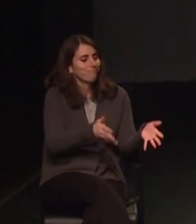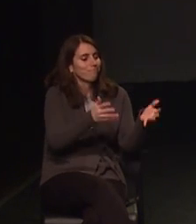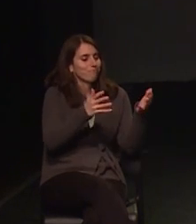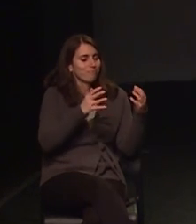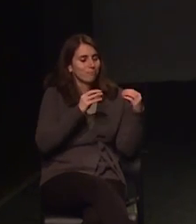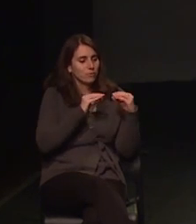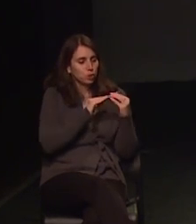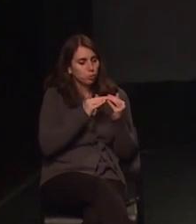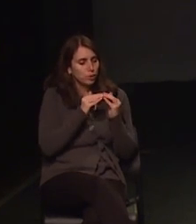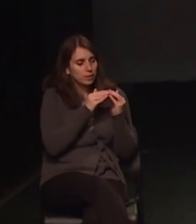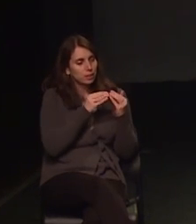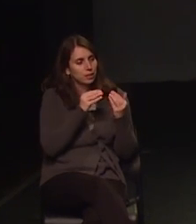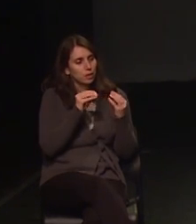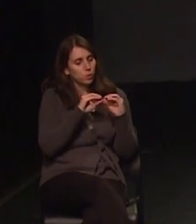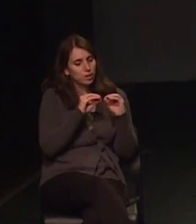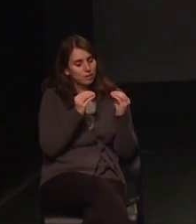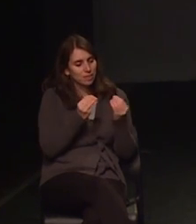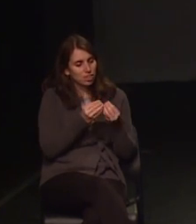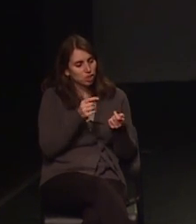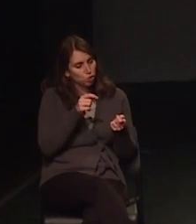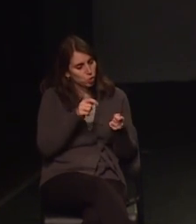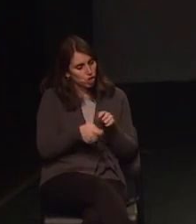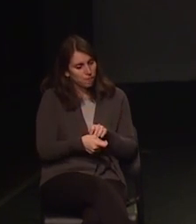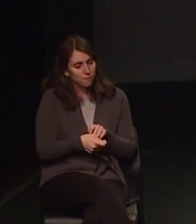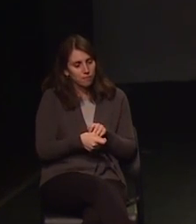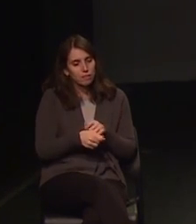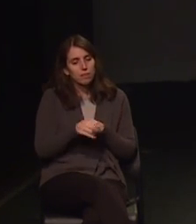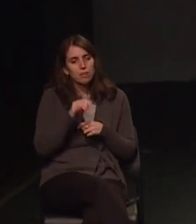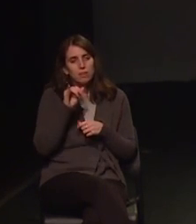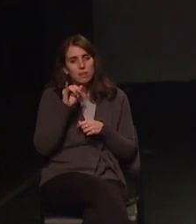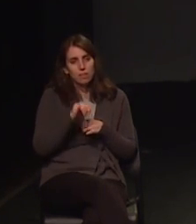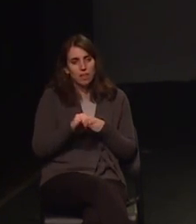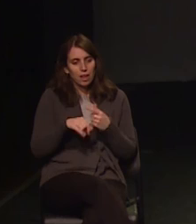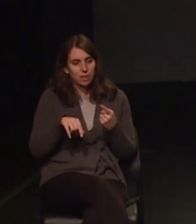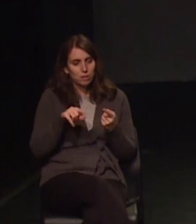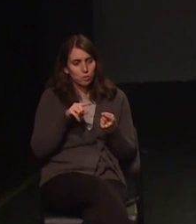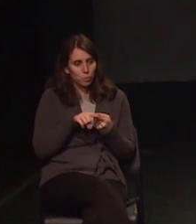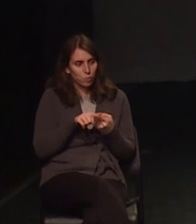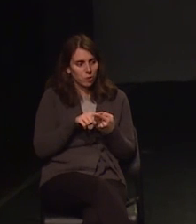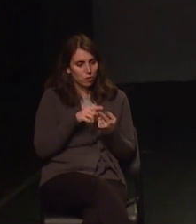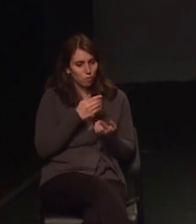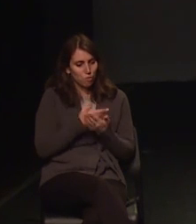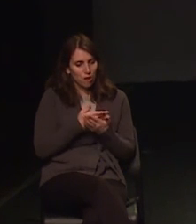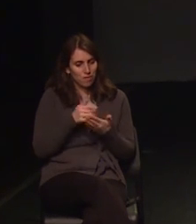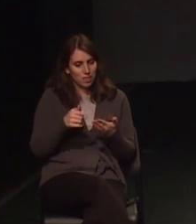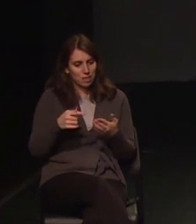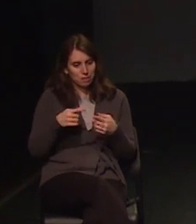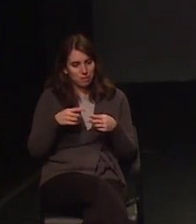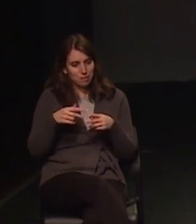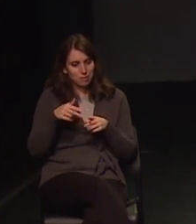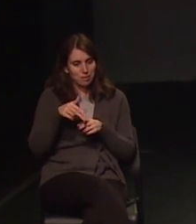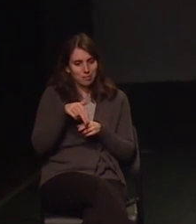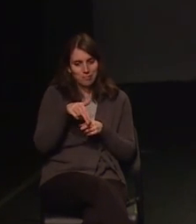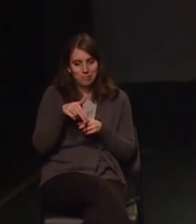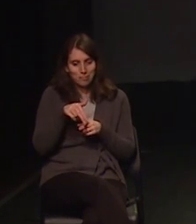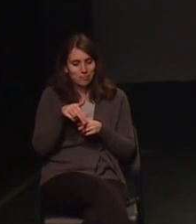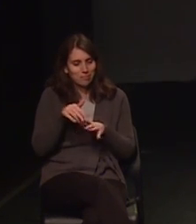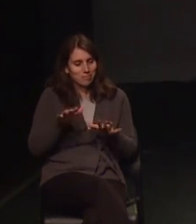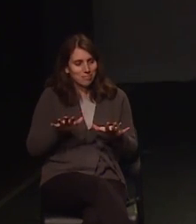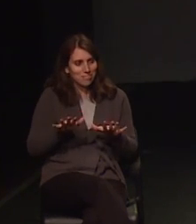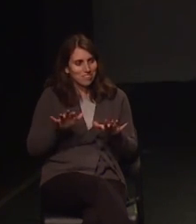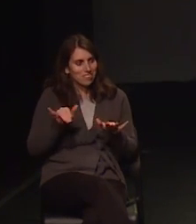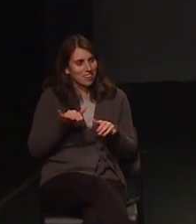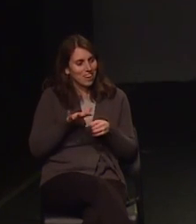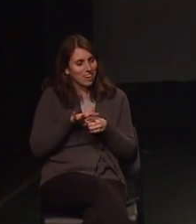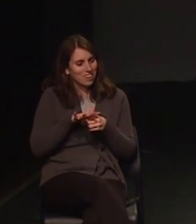That's where you get this this nexus that I think we're in right now. And I have a friend who will call it the radical point of tension of like a bird coming